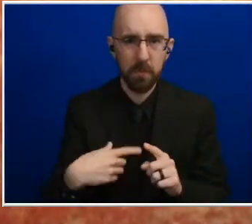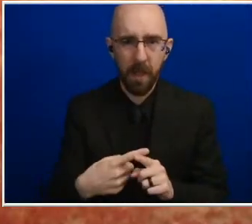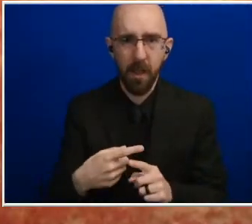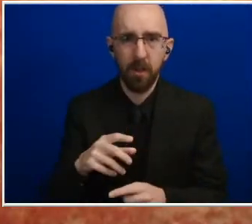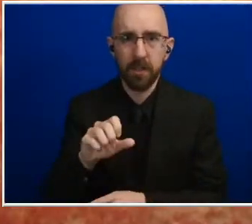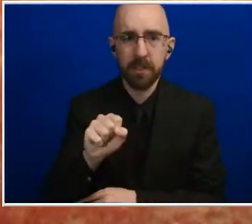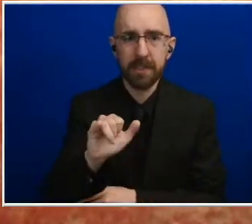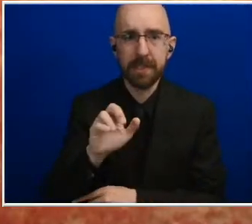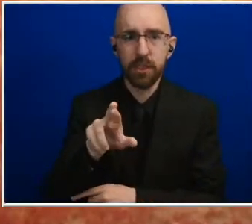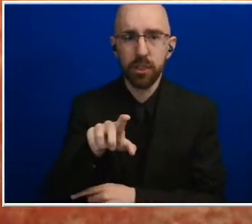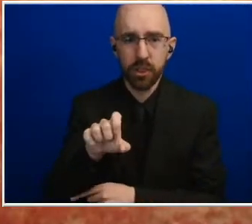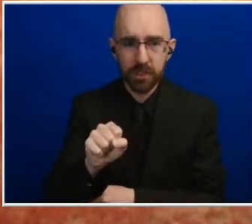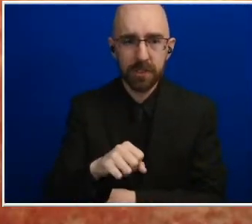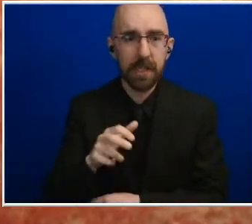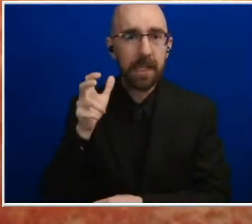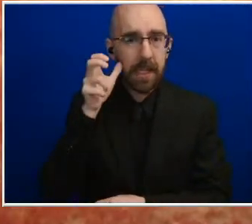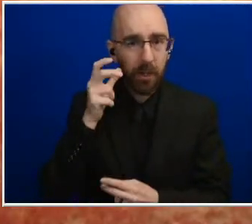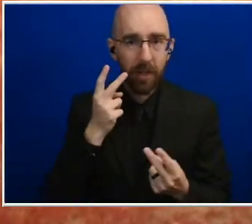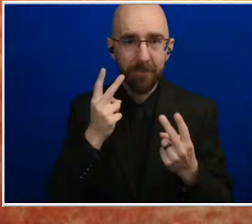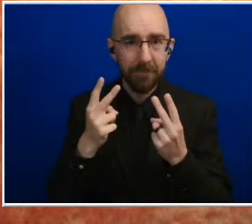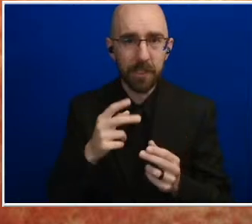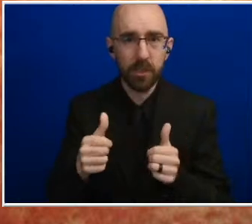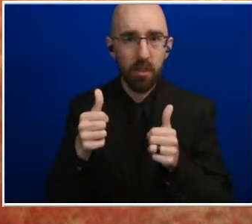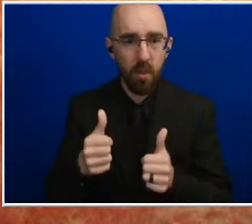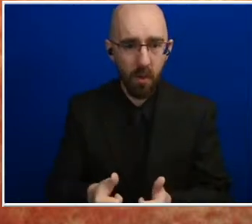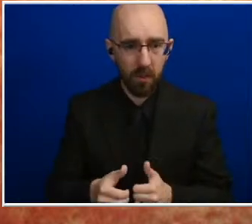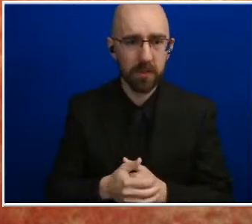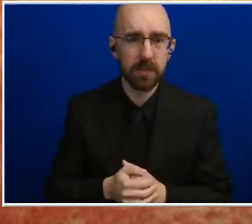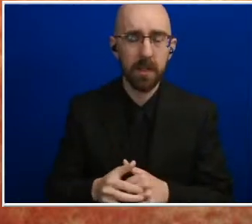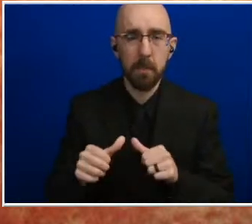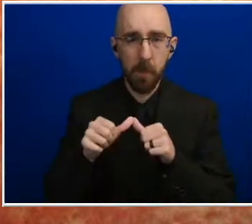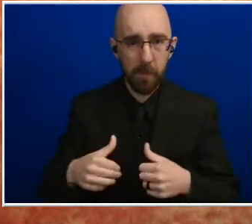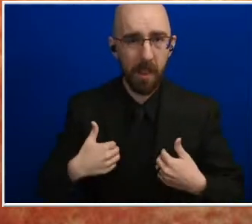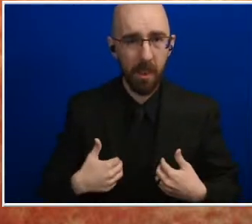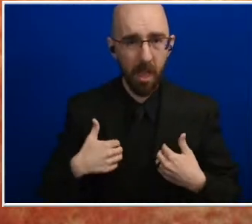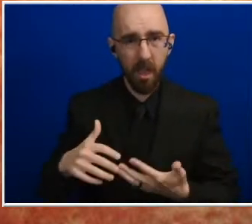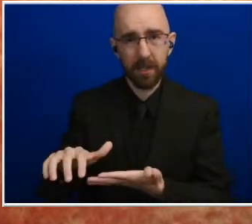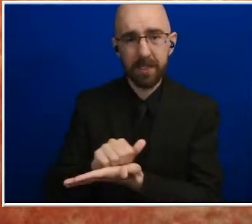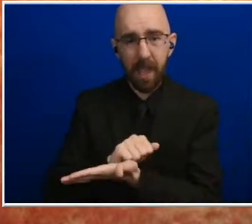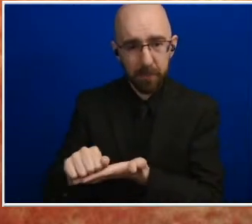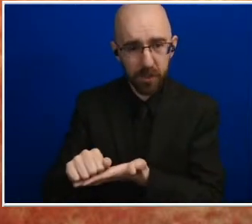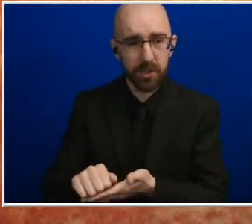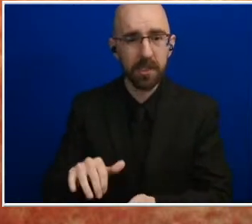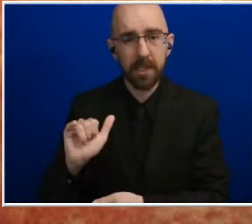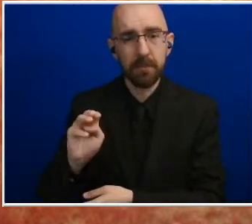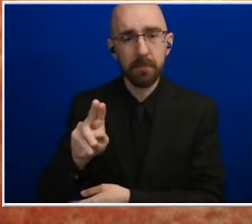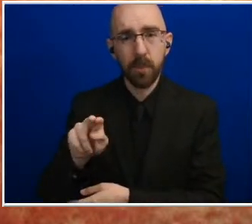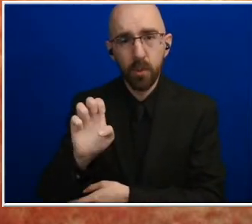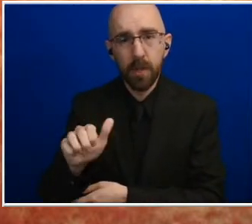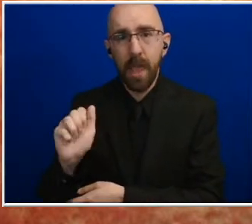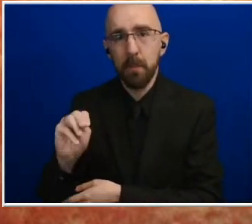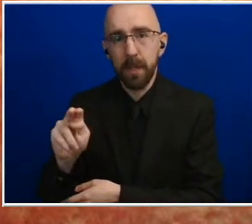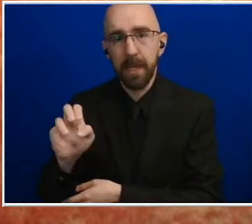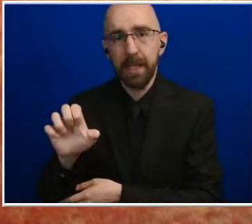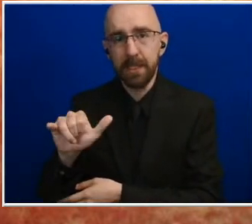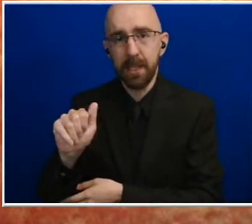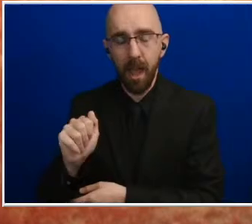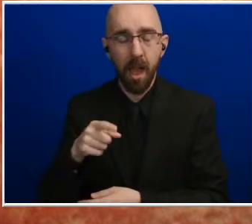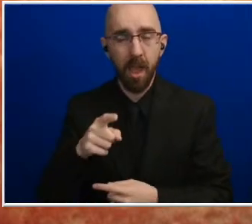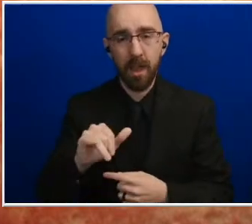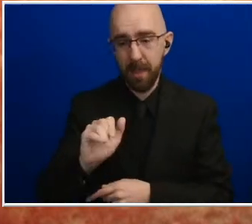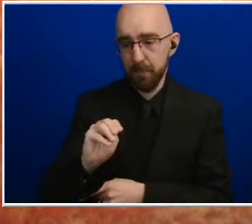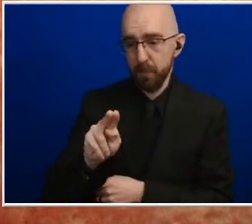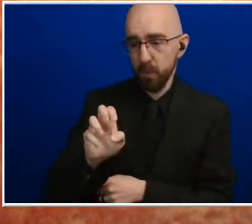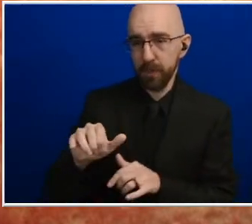and vision loss, permanent lung damage, immune amnesia, which means your immune system turns off. It